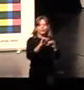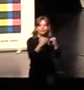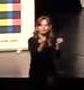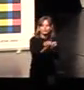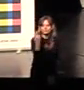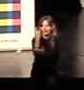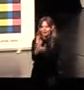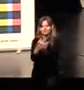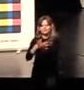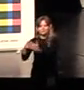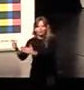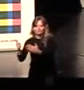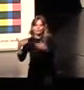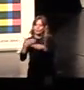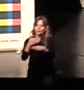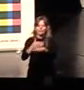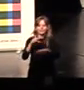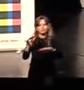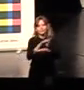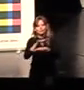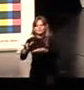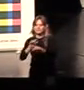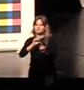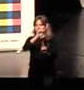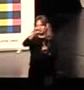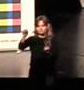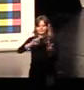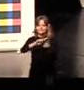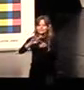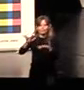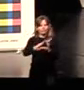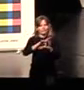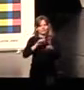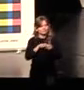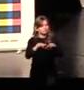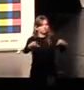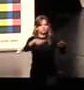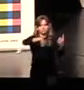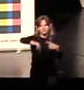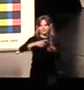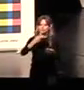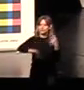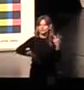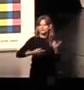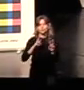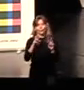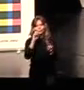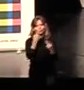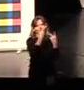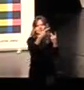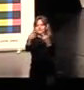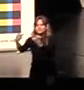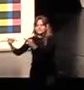programma proformance is in alle the fun city soul over dus het is interessant over de city zo ik hoop dat u josm het eind doos